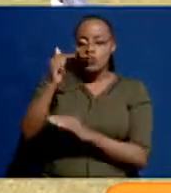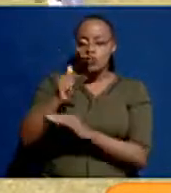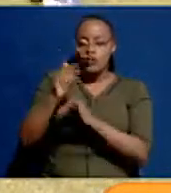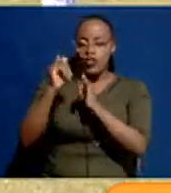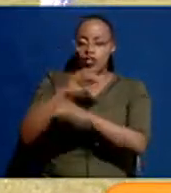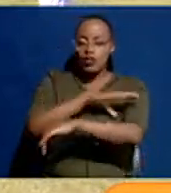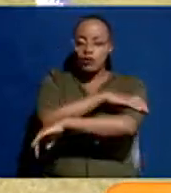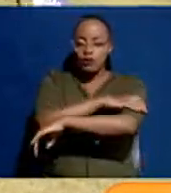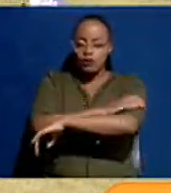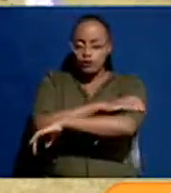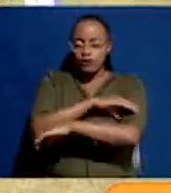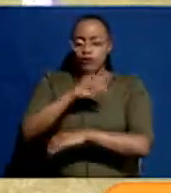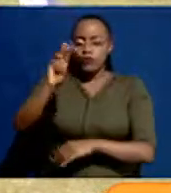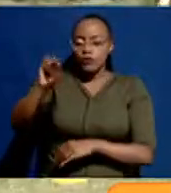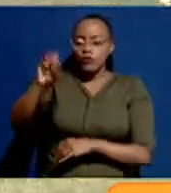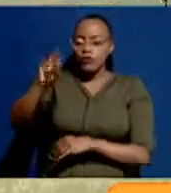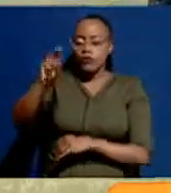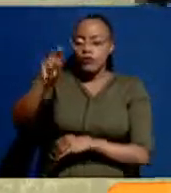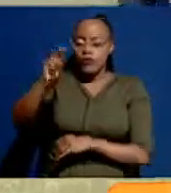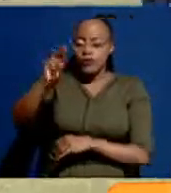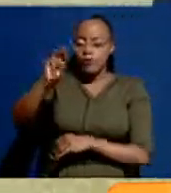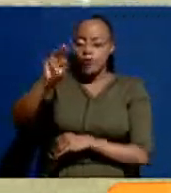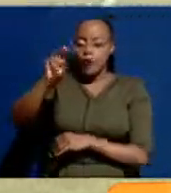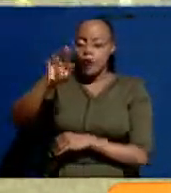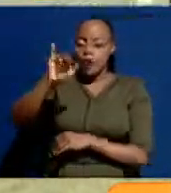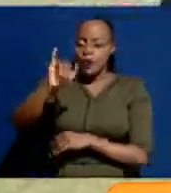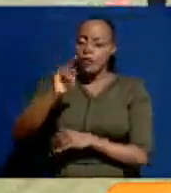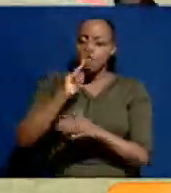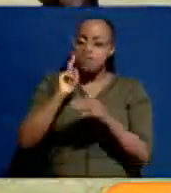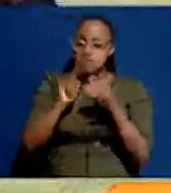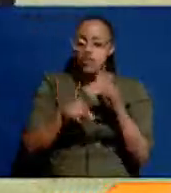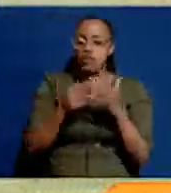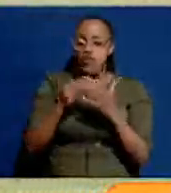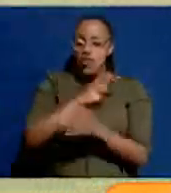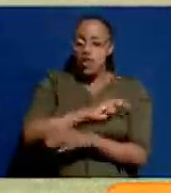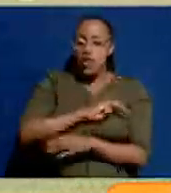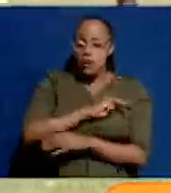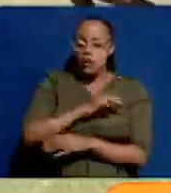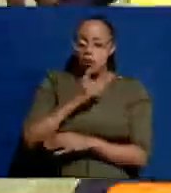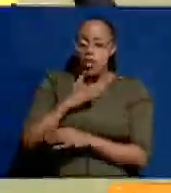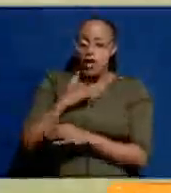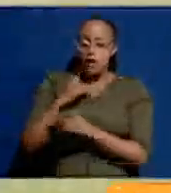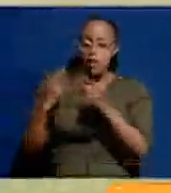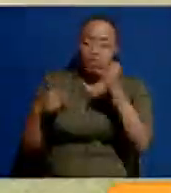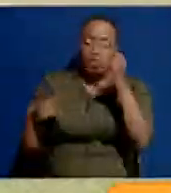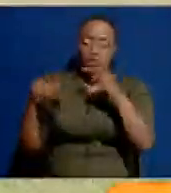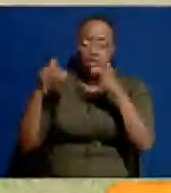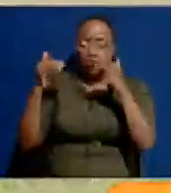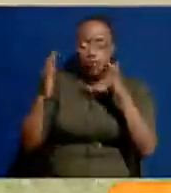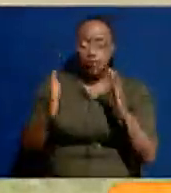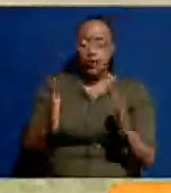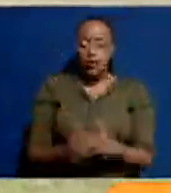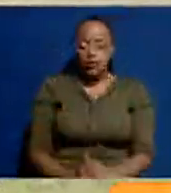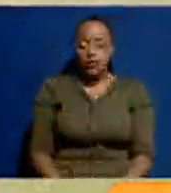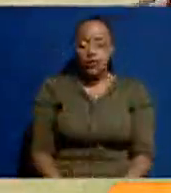captain Charles Momanyi says the camp's main mission is to bond and get to know new players.